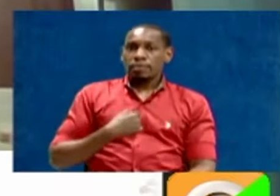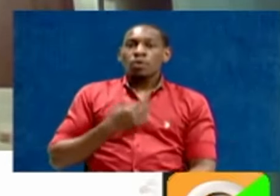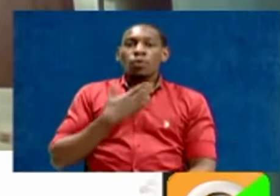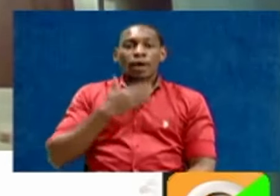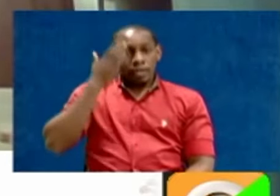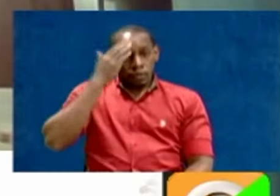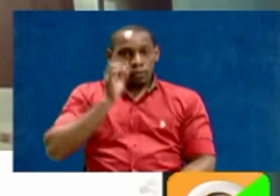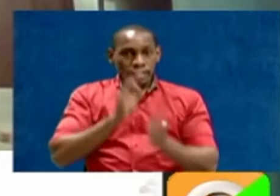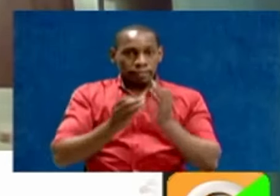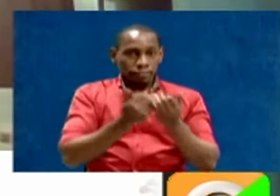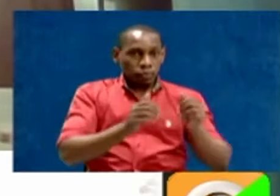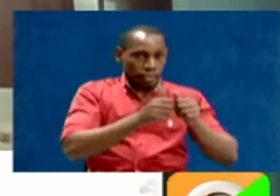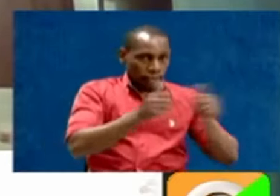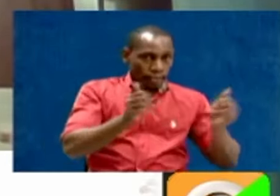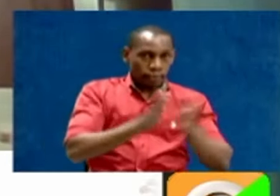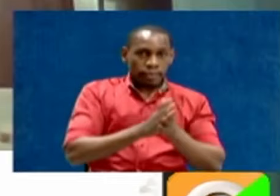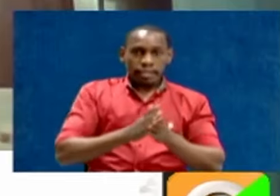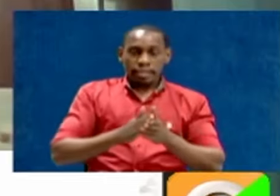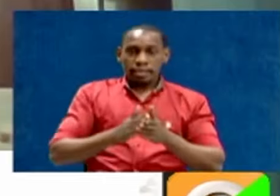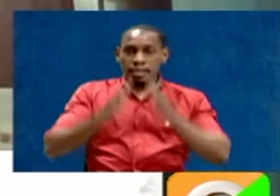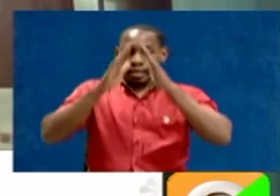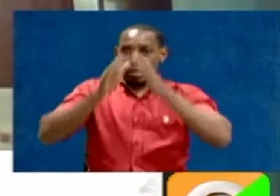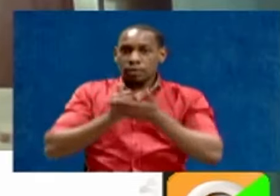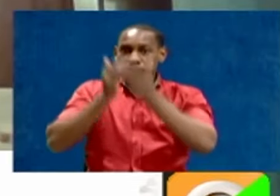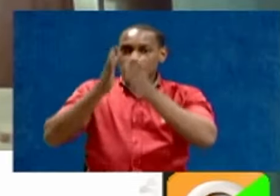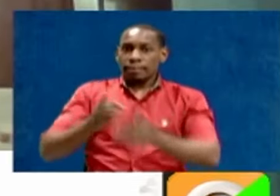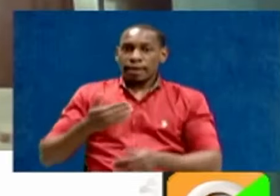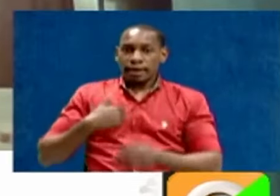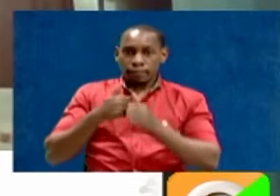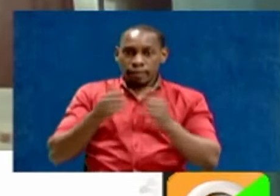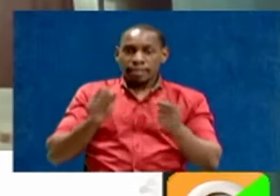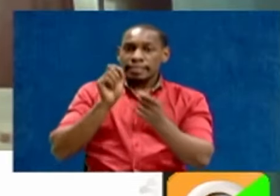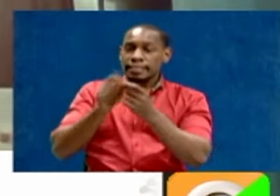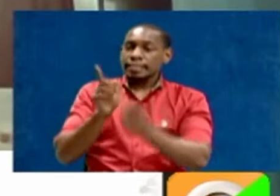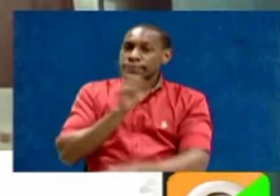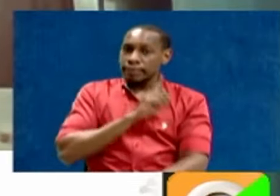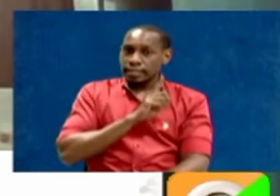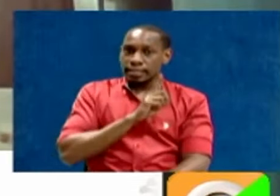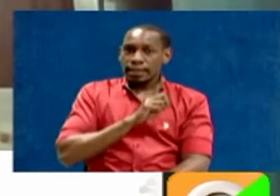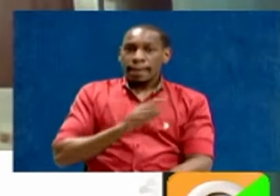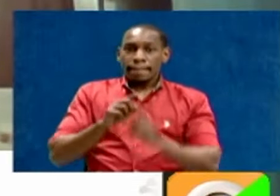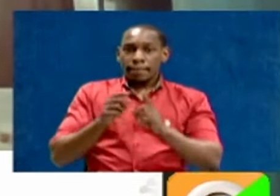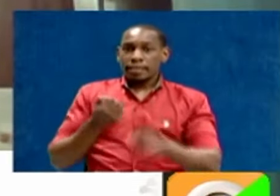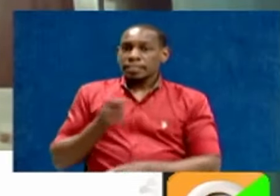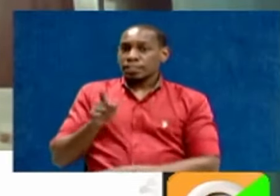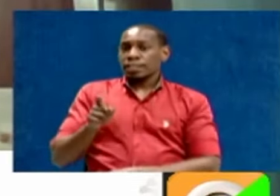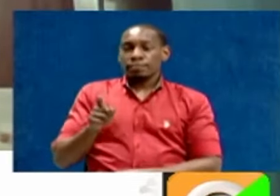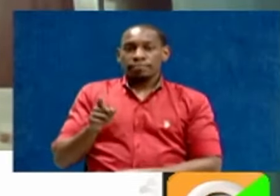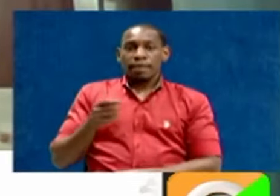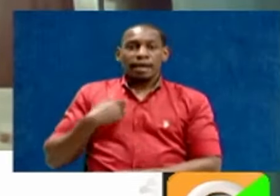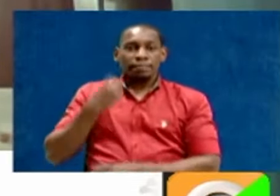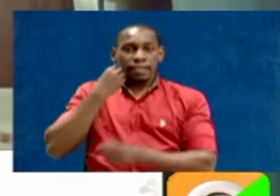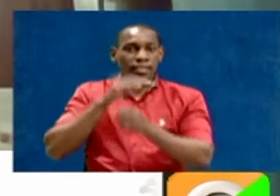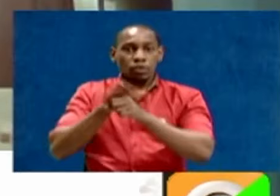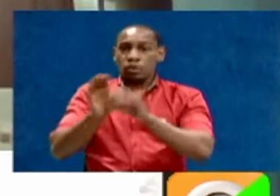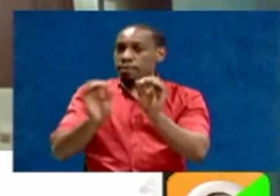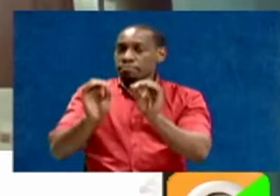find out if they're okay. When I was doing the test, I also got my house girl to be tested. Luckily, she was